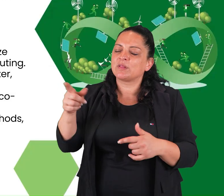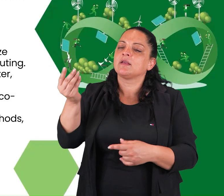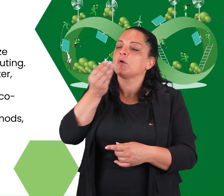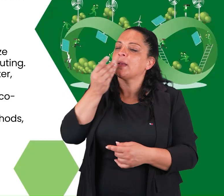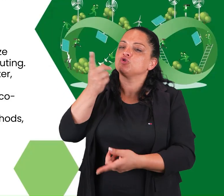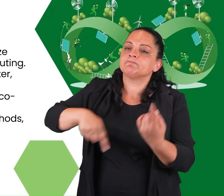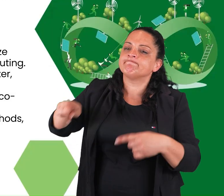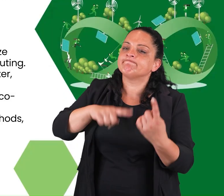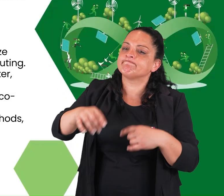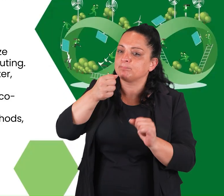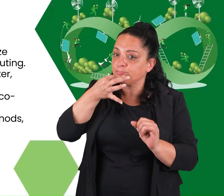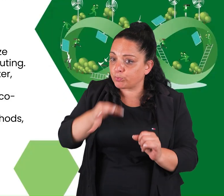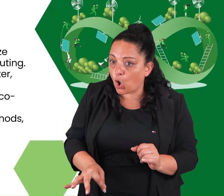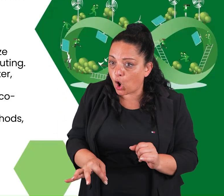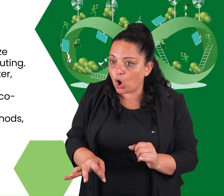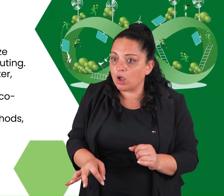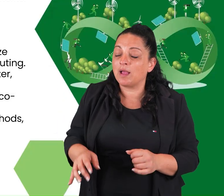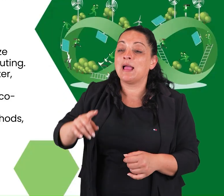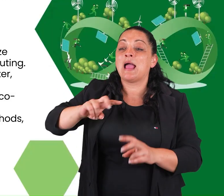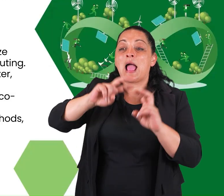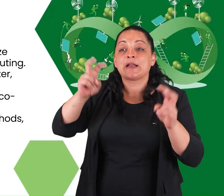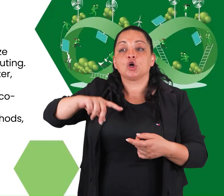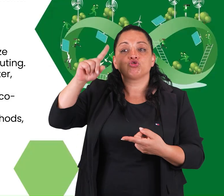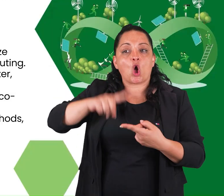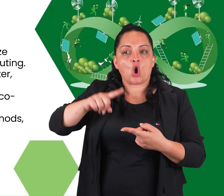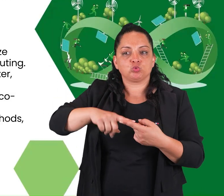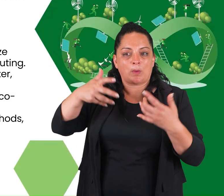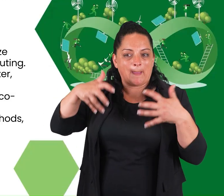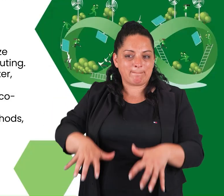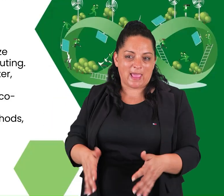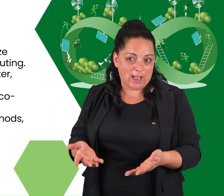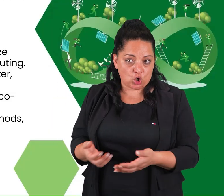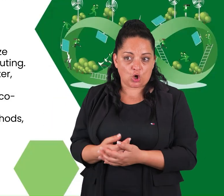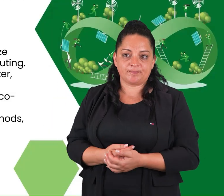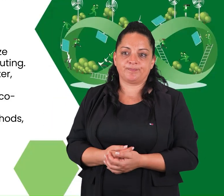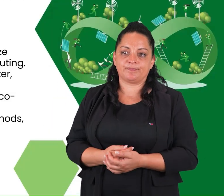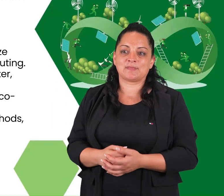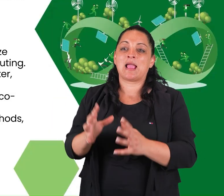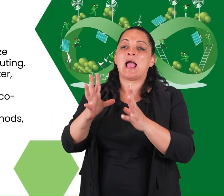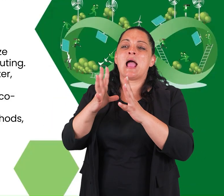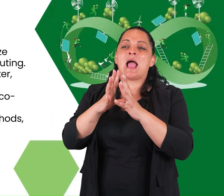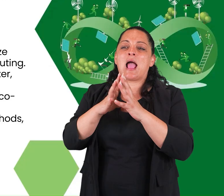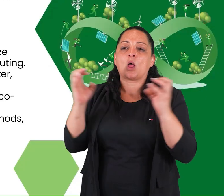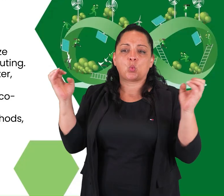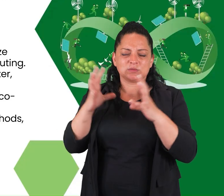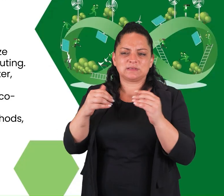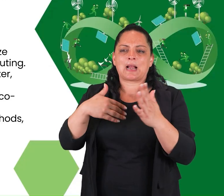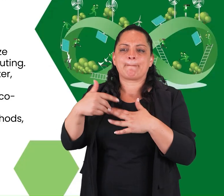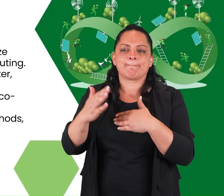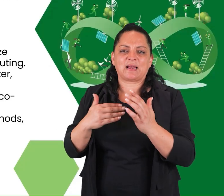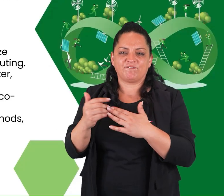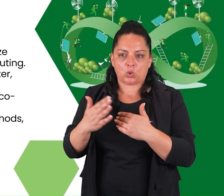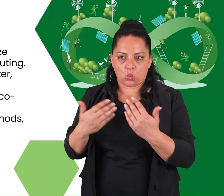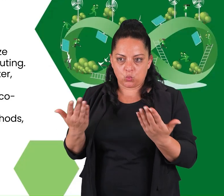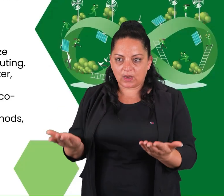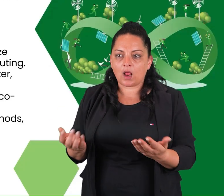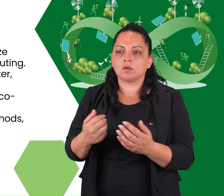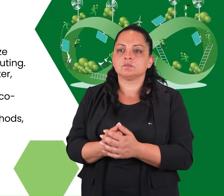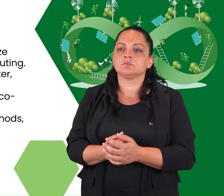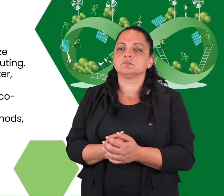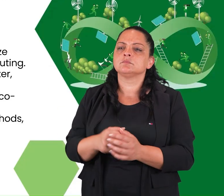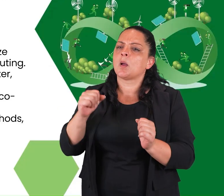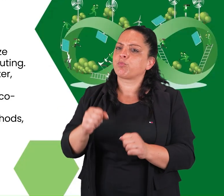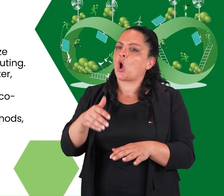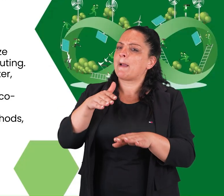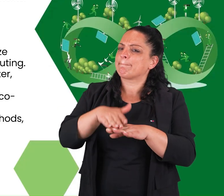eco-friendly products, and minimize energy consumption in general. On industry and manufacturing,